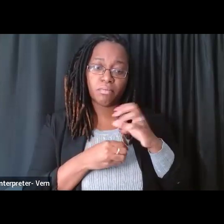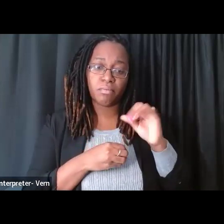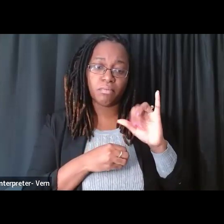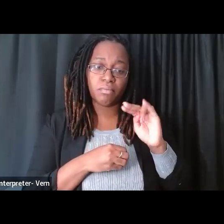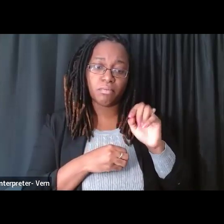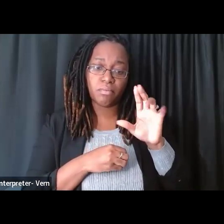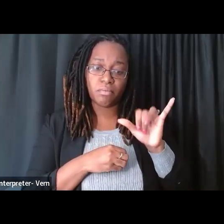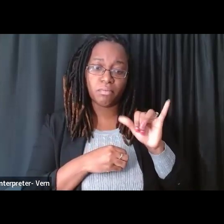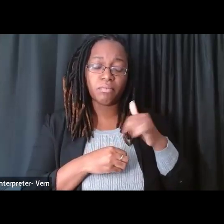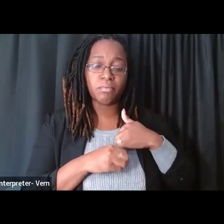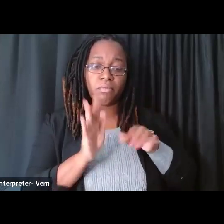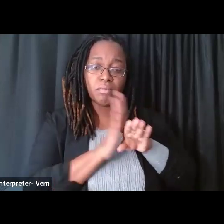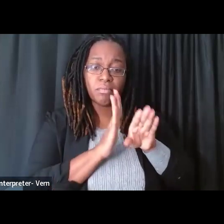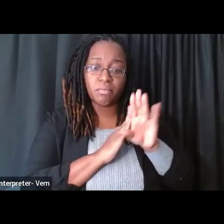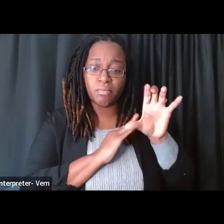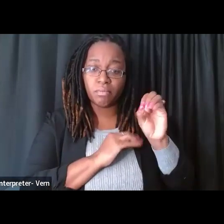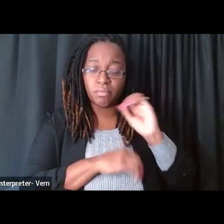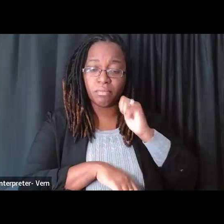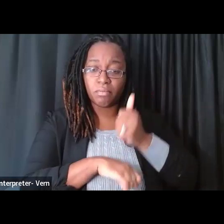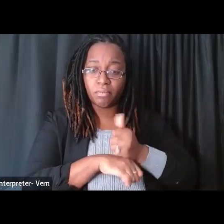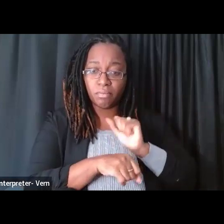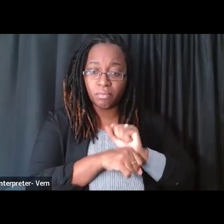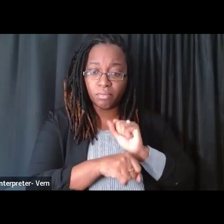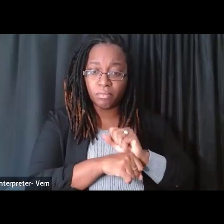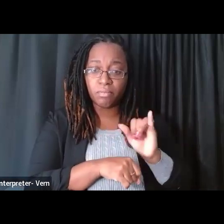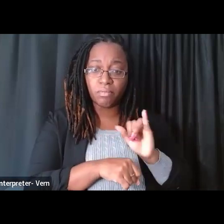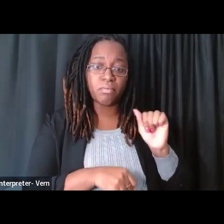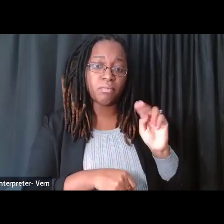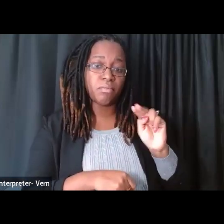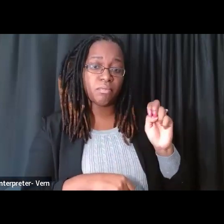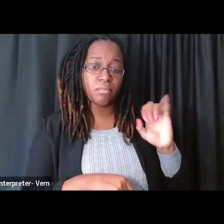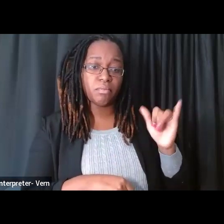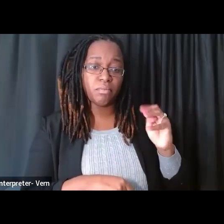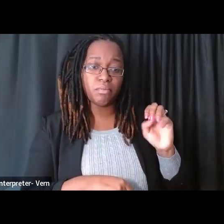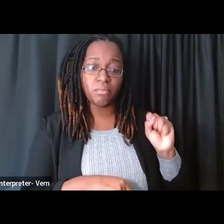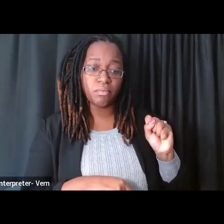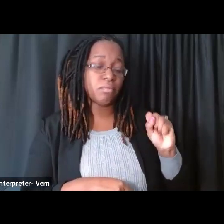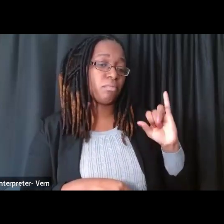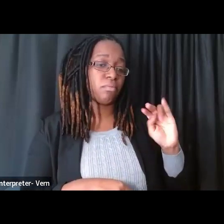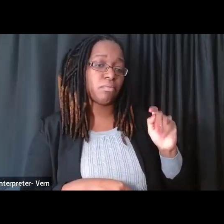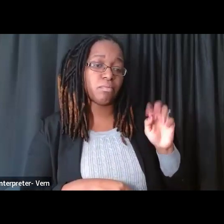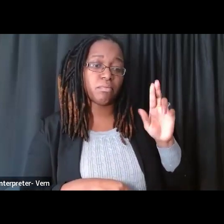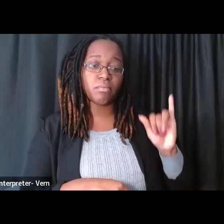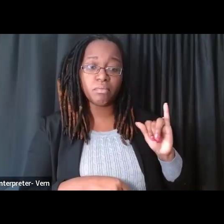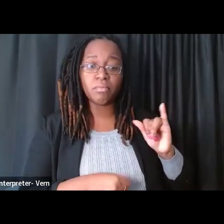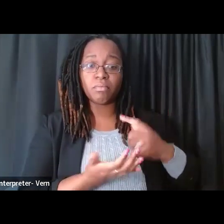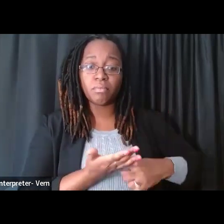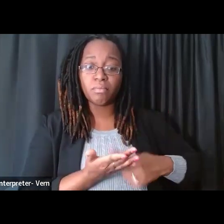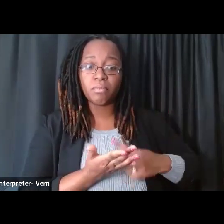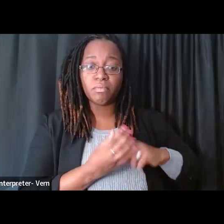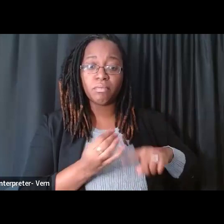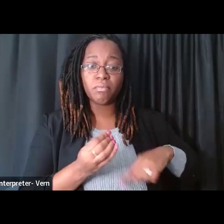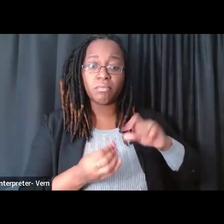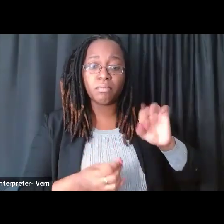developed companies focused on this work. People like Ann James of Intimacy Coordinators of Color in the U.S., Michaela Cariati of